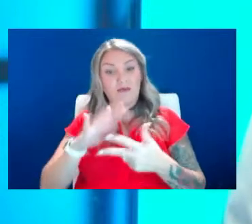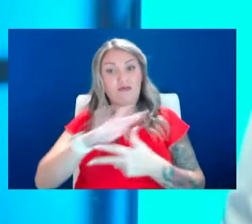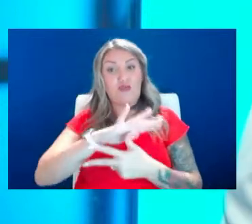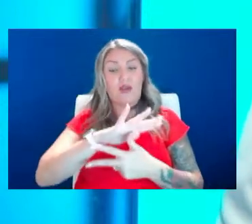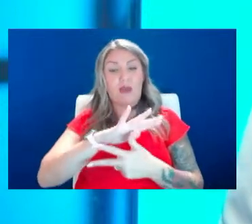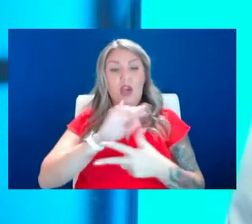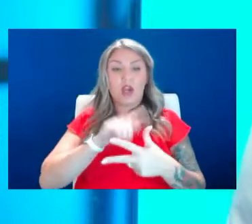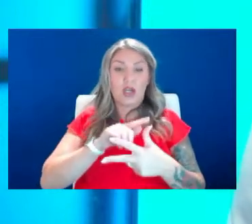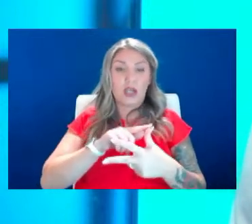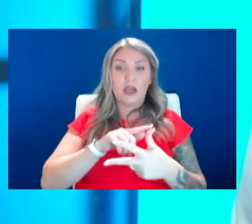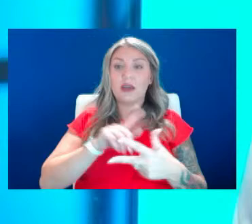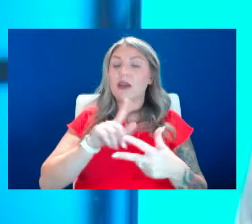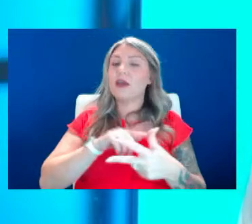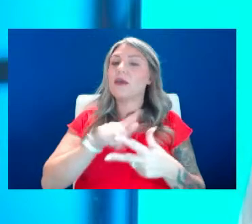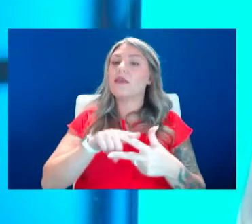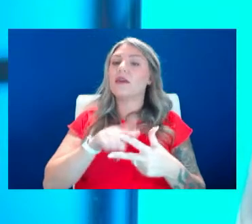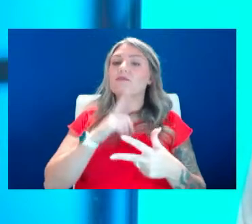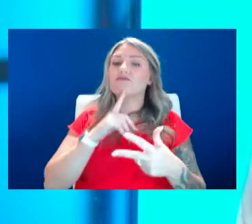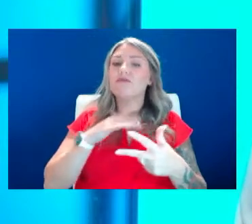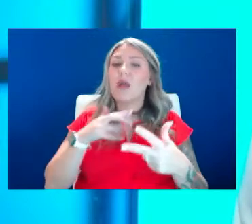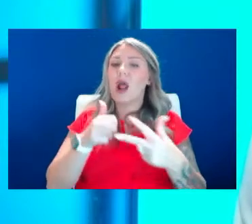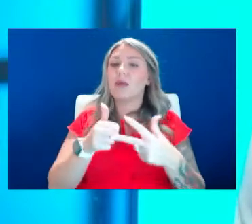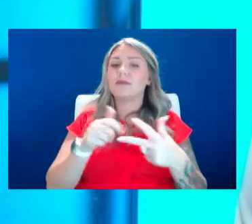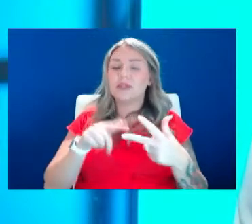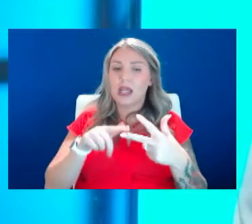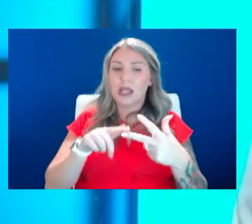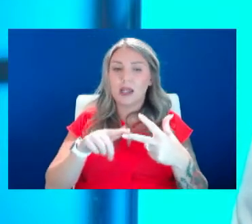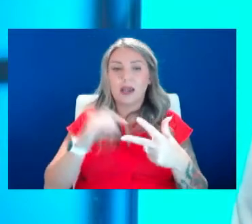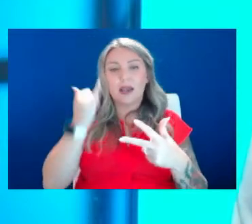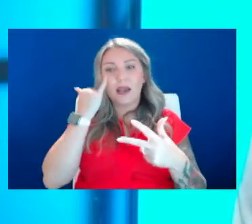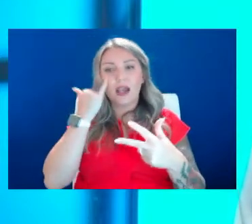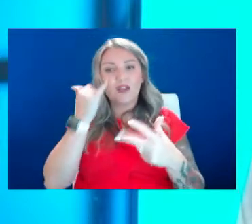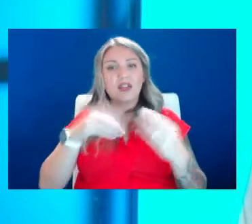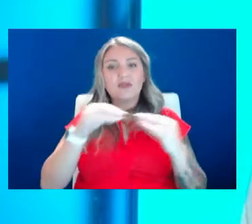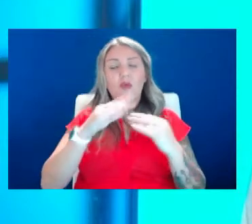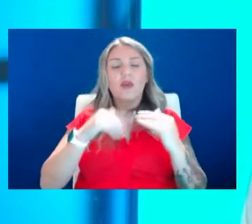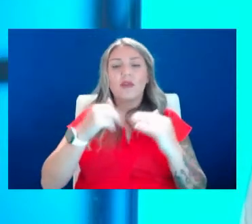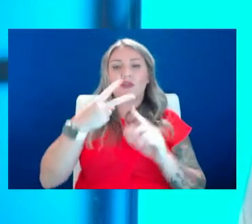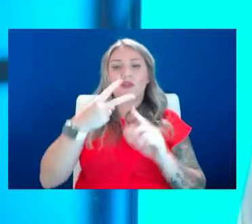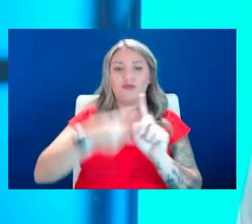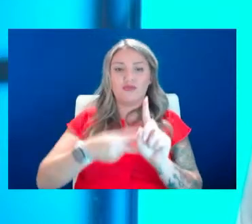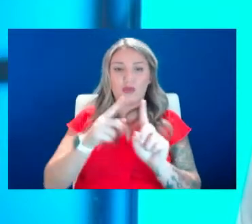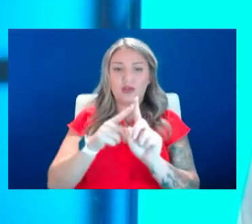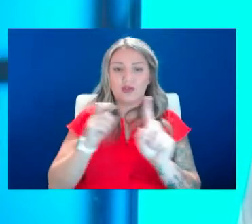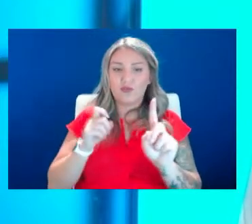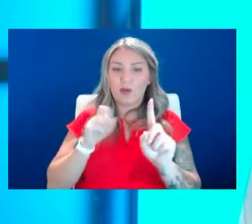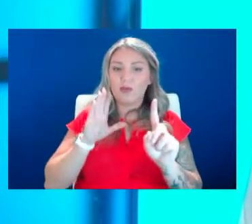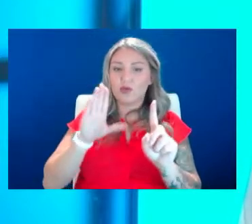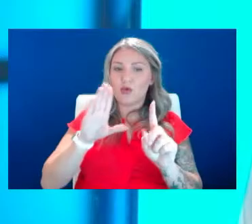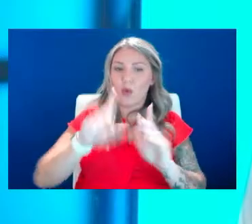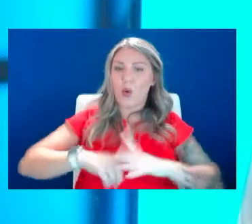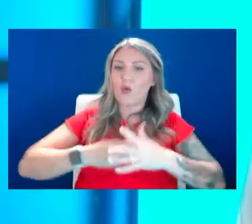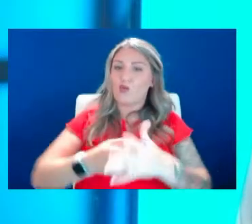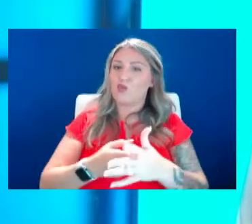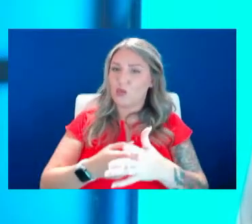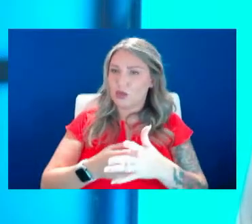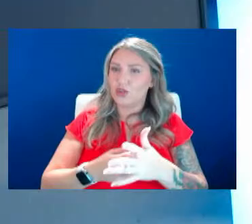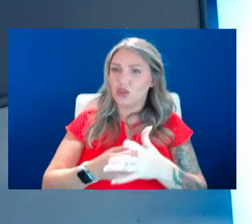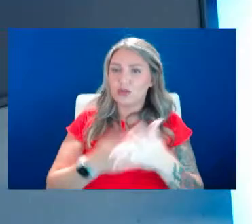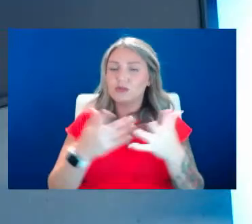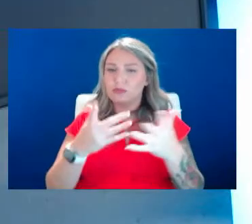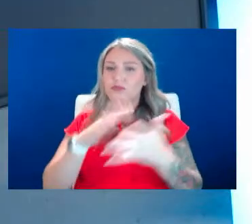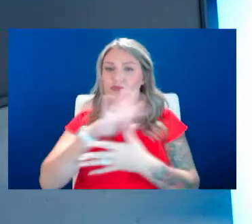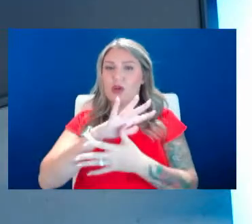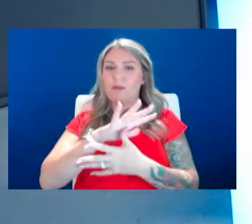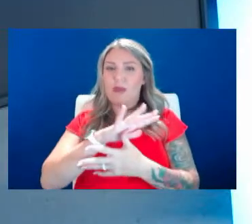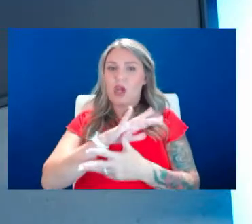go on and get this new updated booster. If it's more than 2 months out from your original, from that primary series.